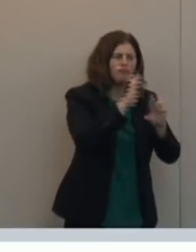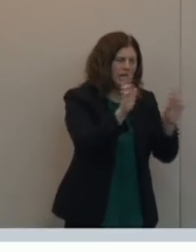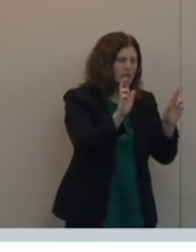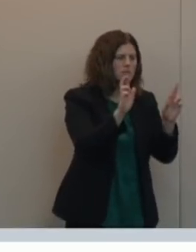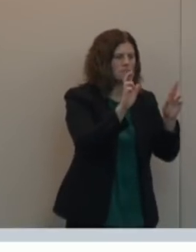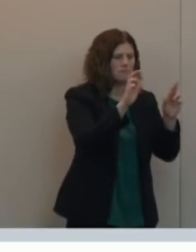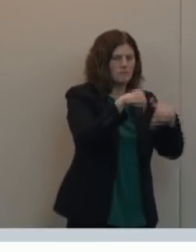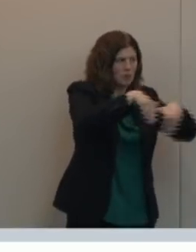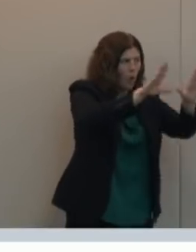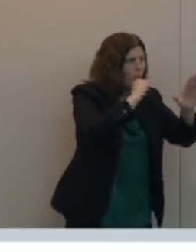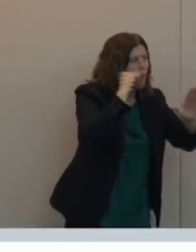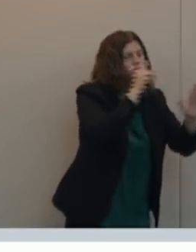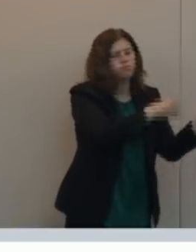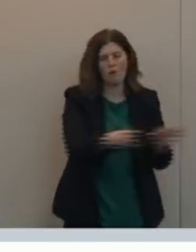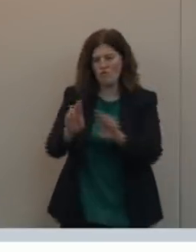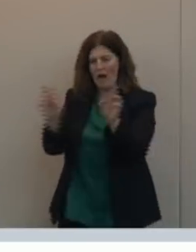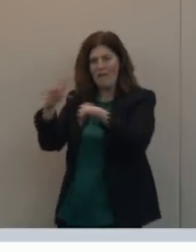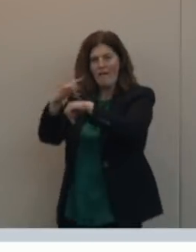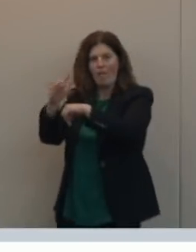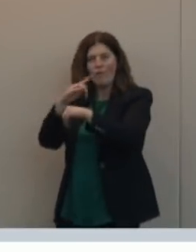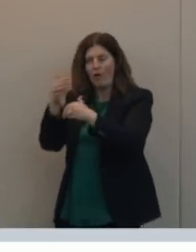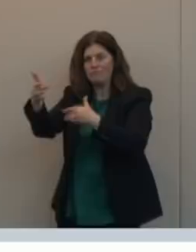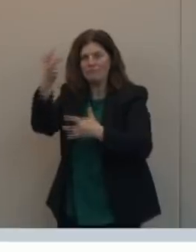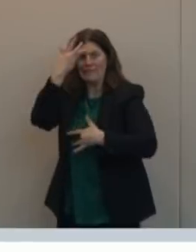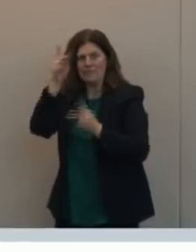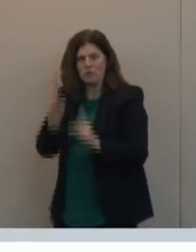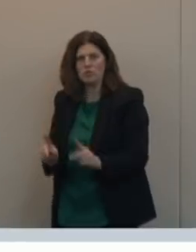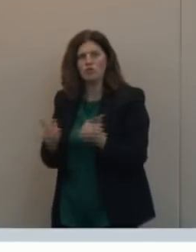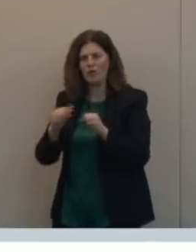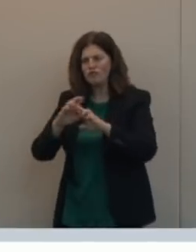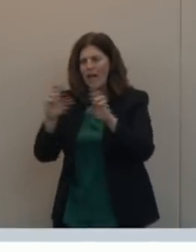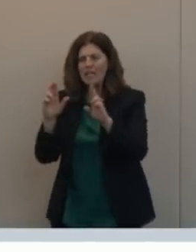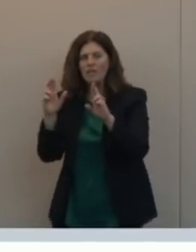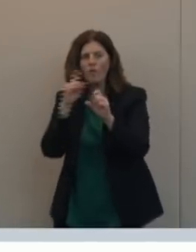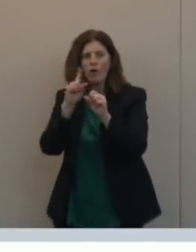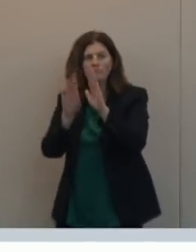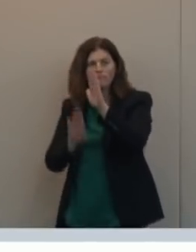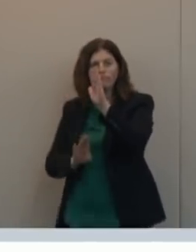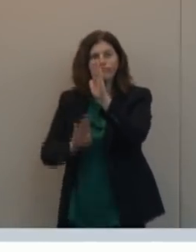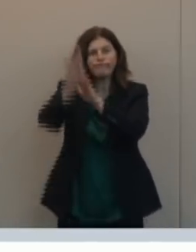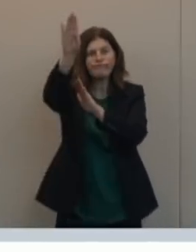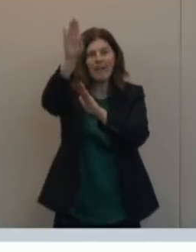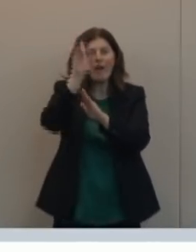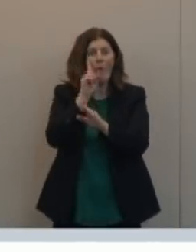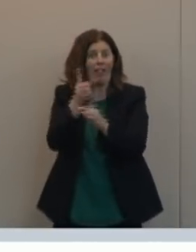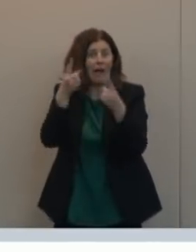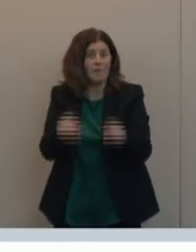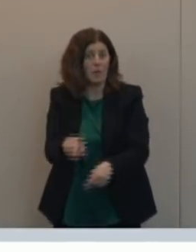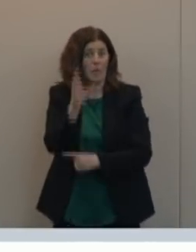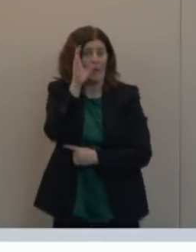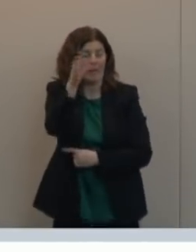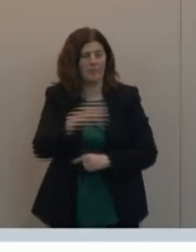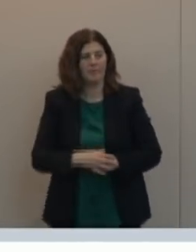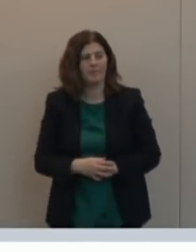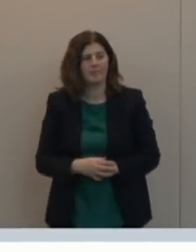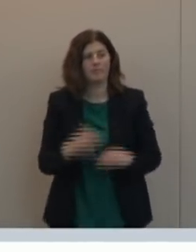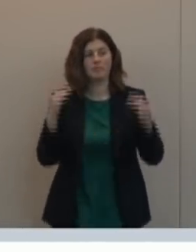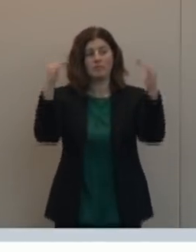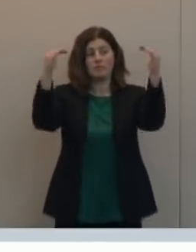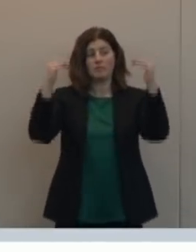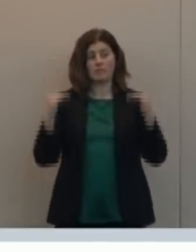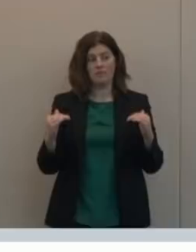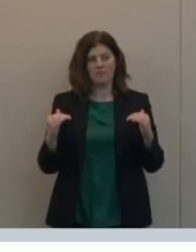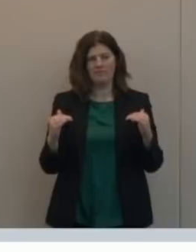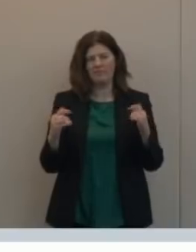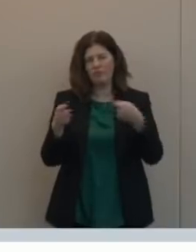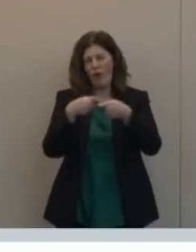and build as much capacity as we possibly can to be ready for this surge that's coming. The next slide sort of wraps